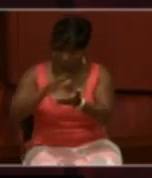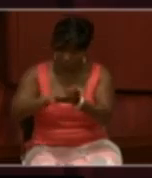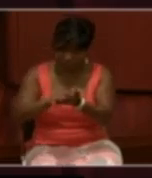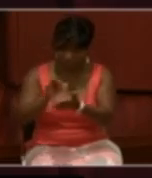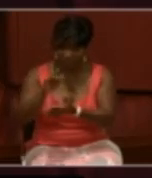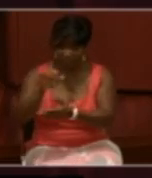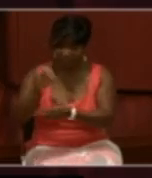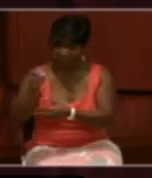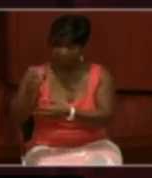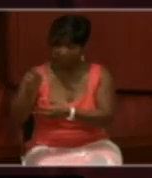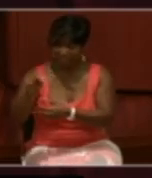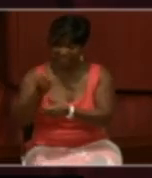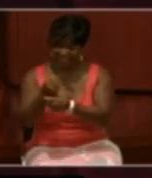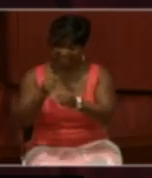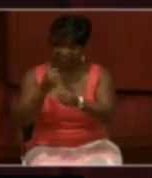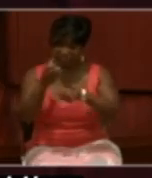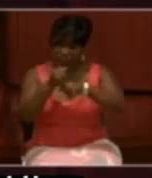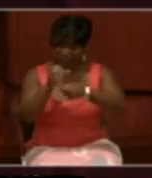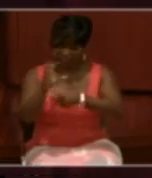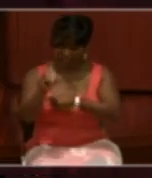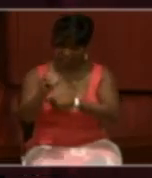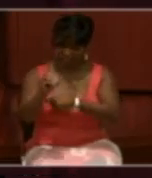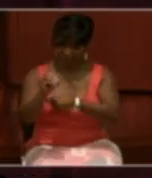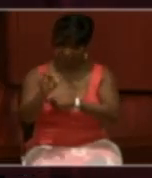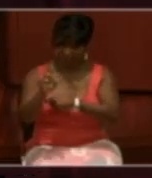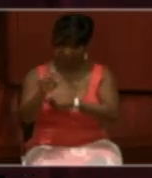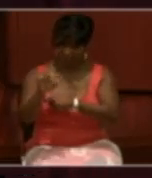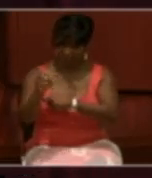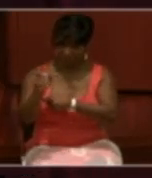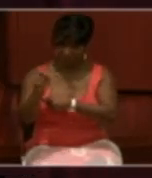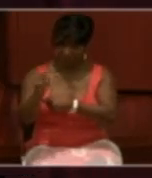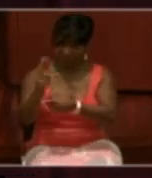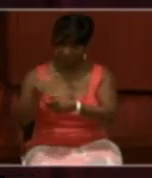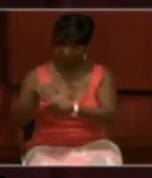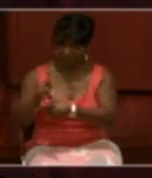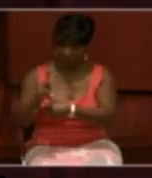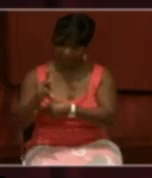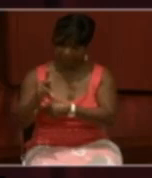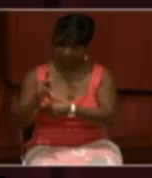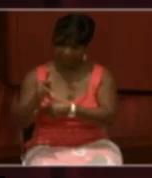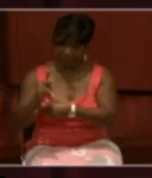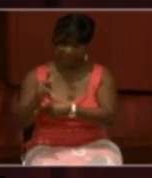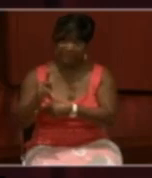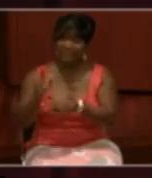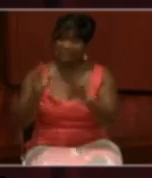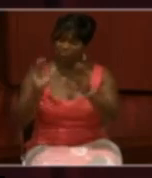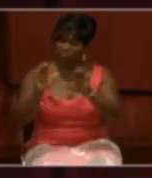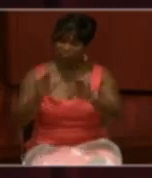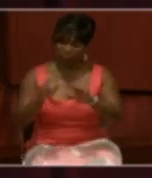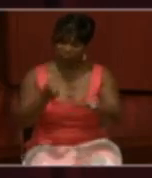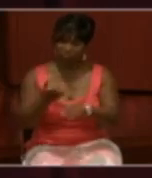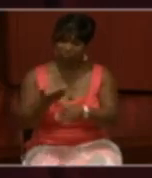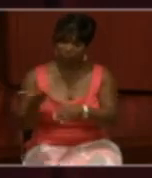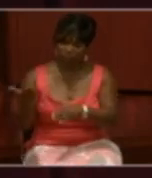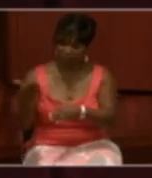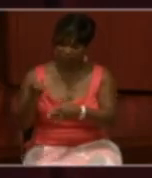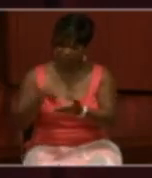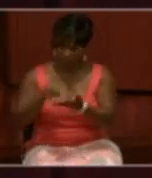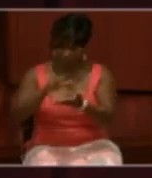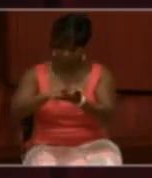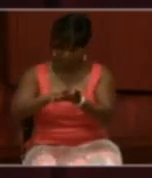Savings and Trust Company. The Freedman's Bank is an excellent source of